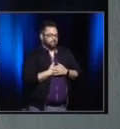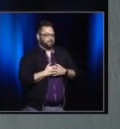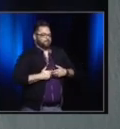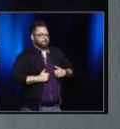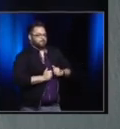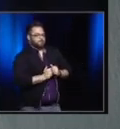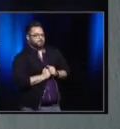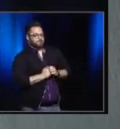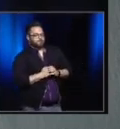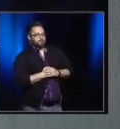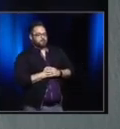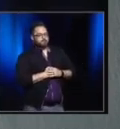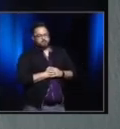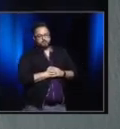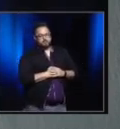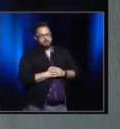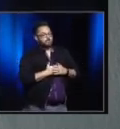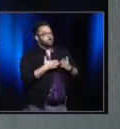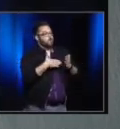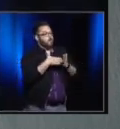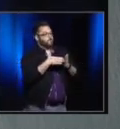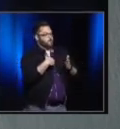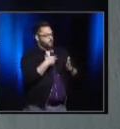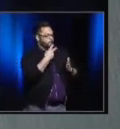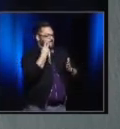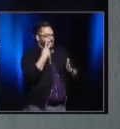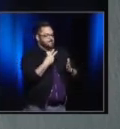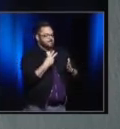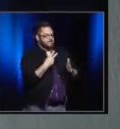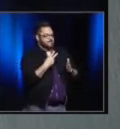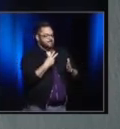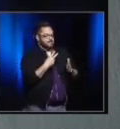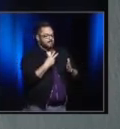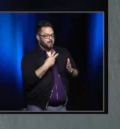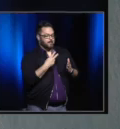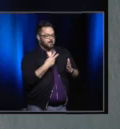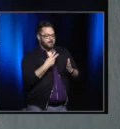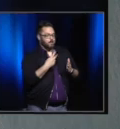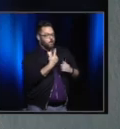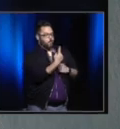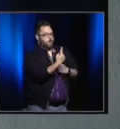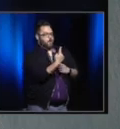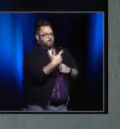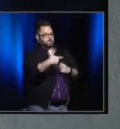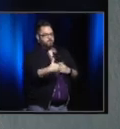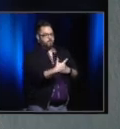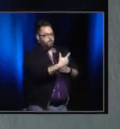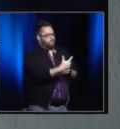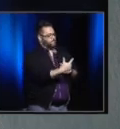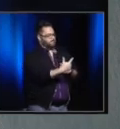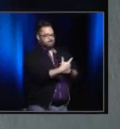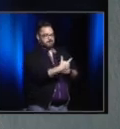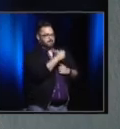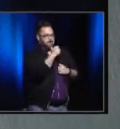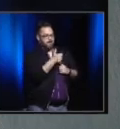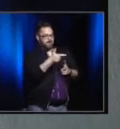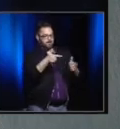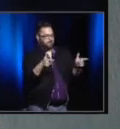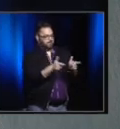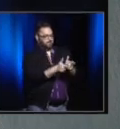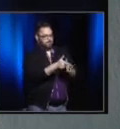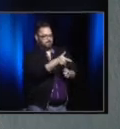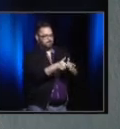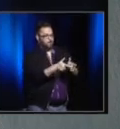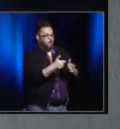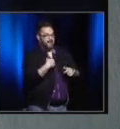Unfortunately, these days, we often see single dolphins. It breaks my heart, in particular, when I see a mother alone